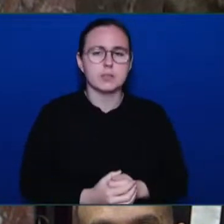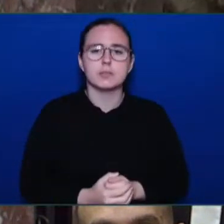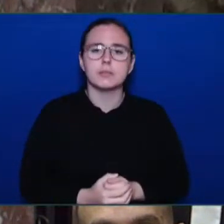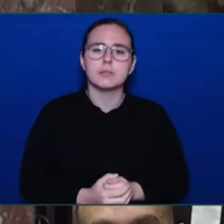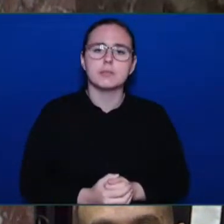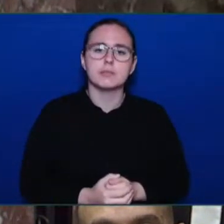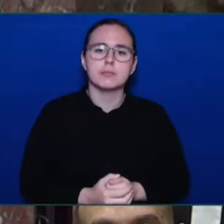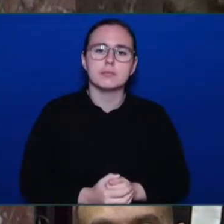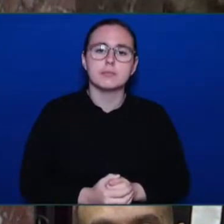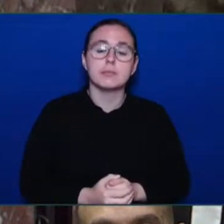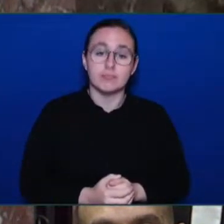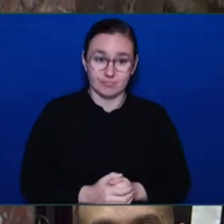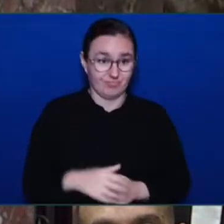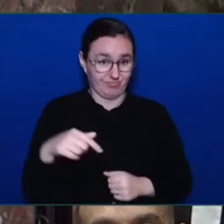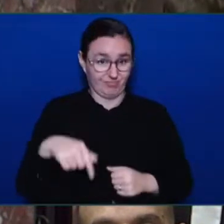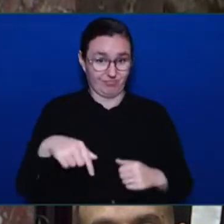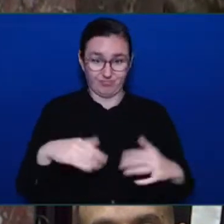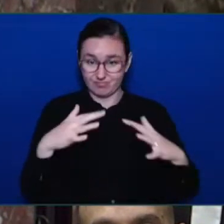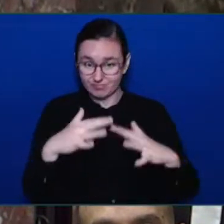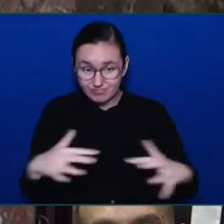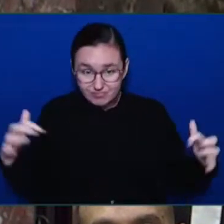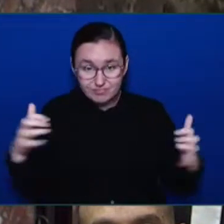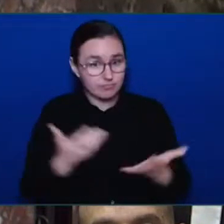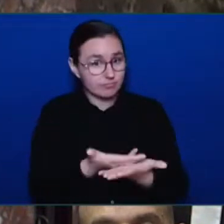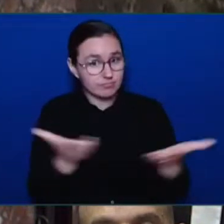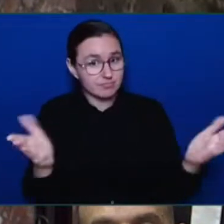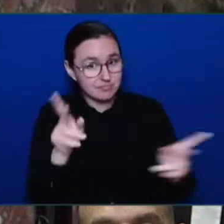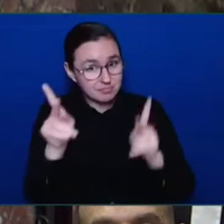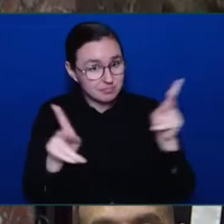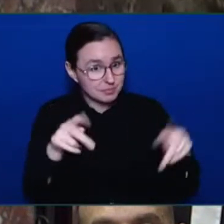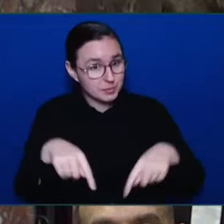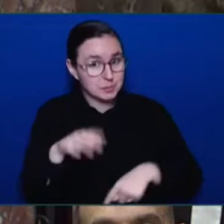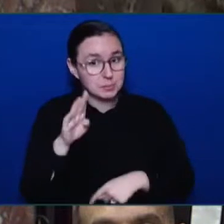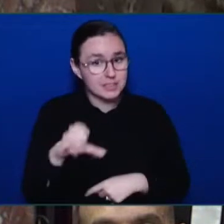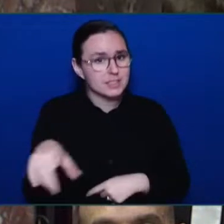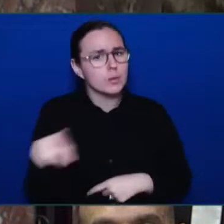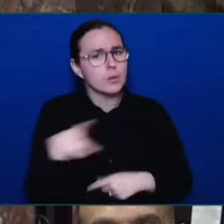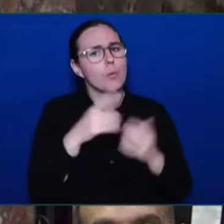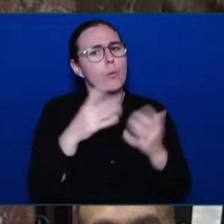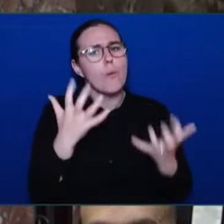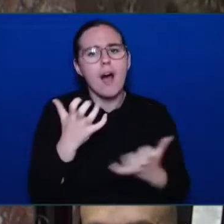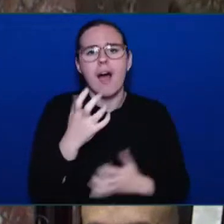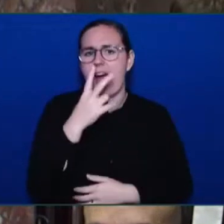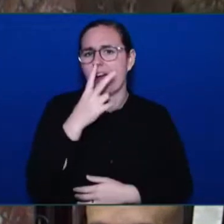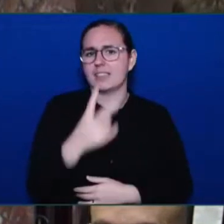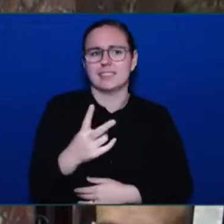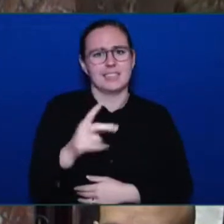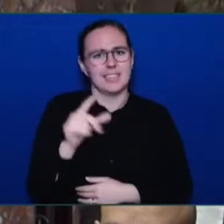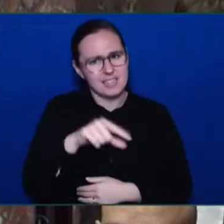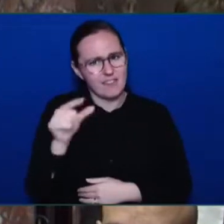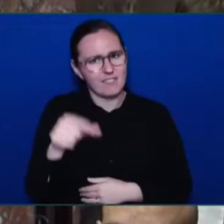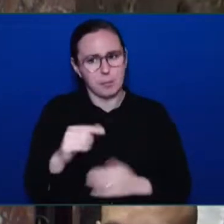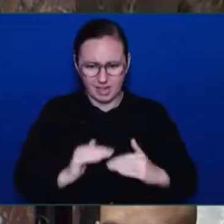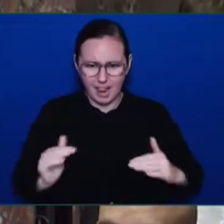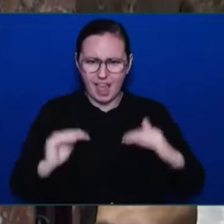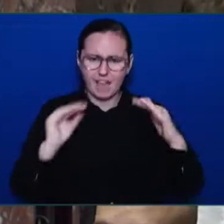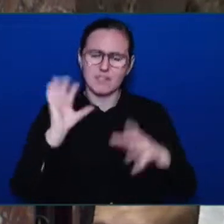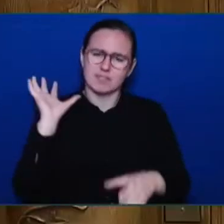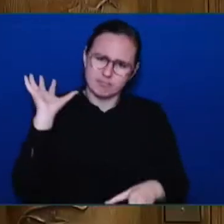an all-hands-on-deck approach involving every level of government, and that's exactly what we're doing. Hear, hear, hear.